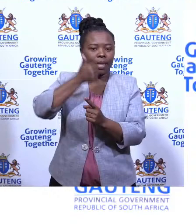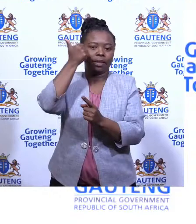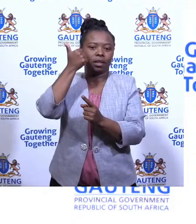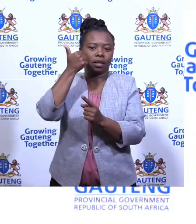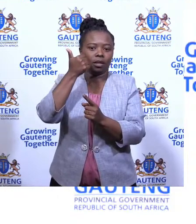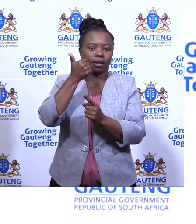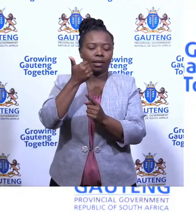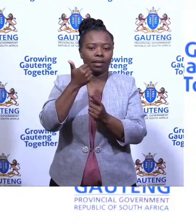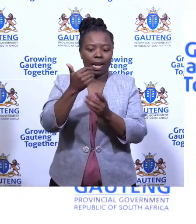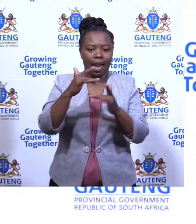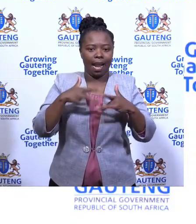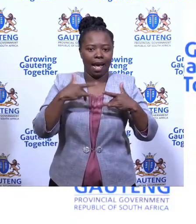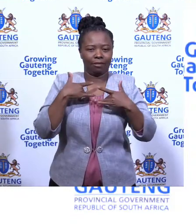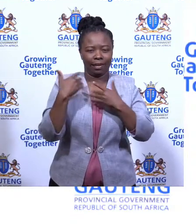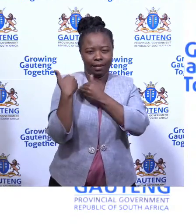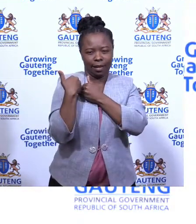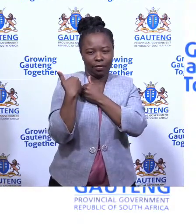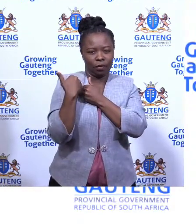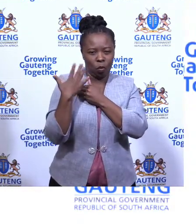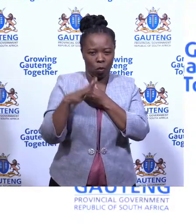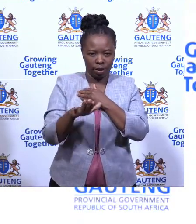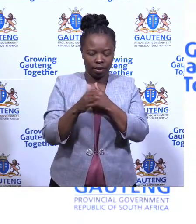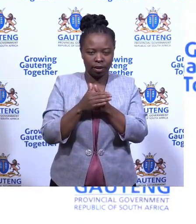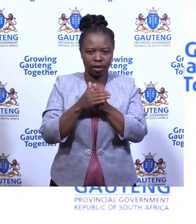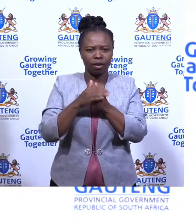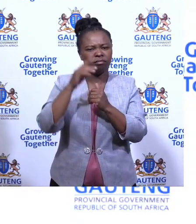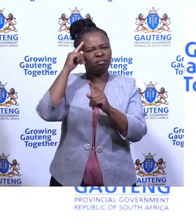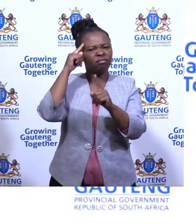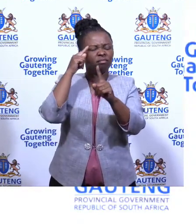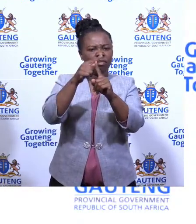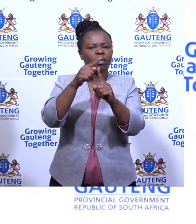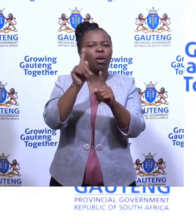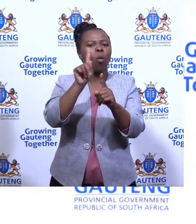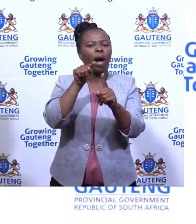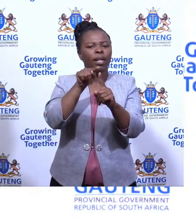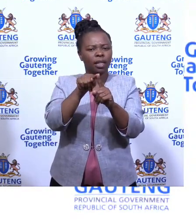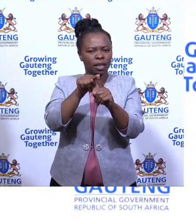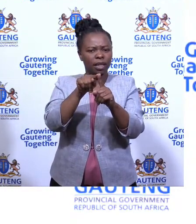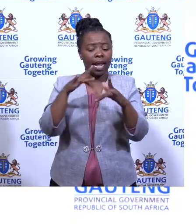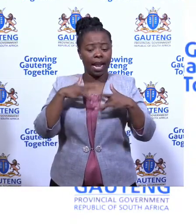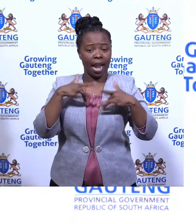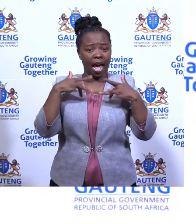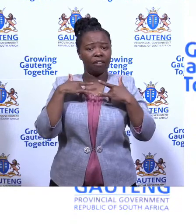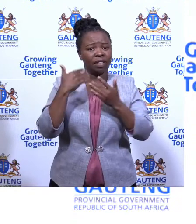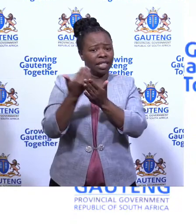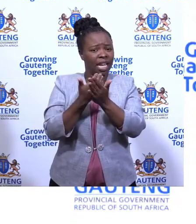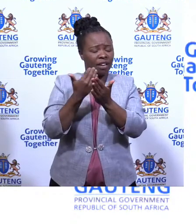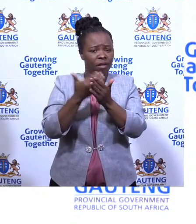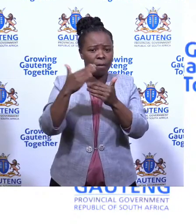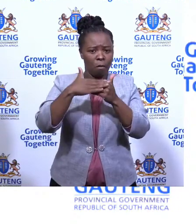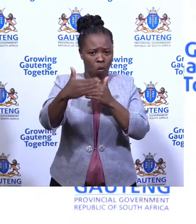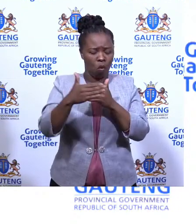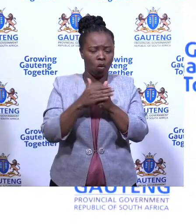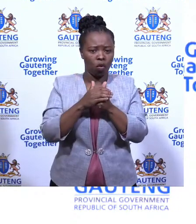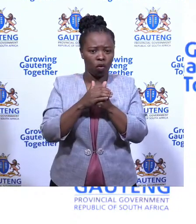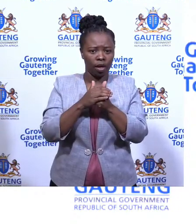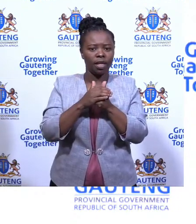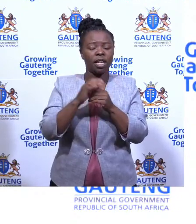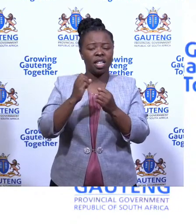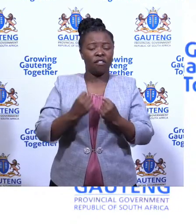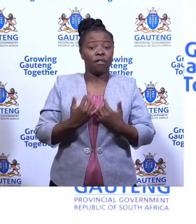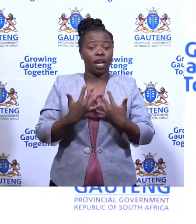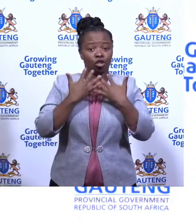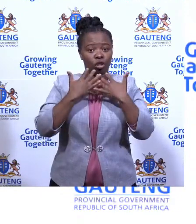more life. Our preoccupation is principally about saving more life, reducing the number of